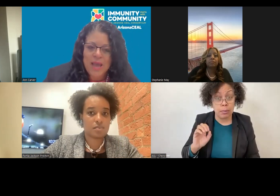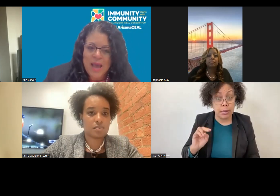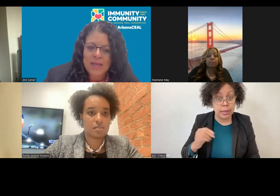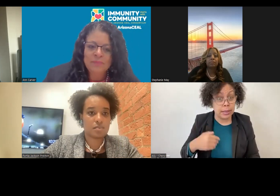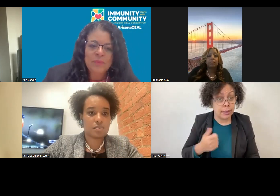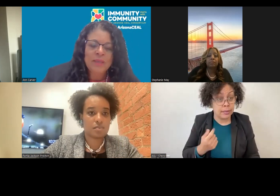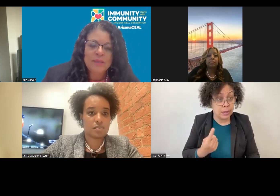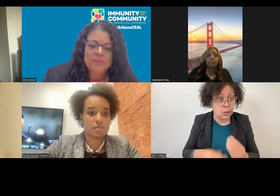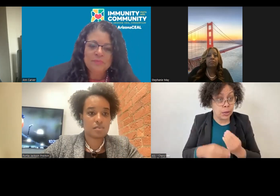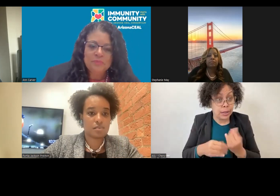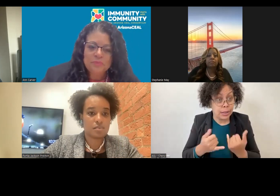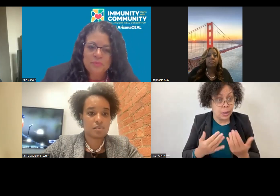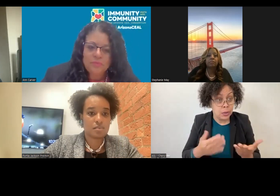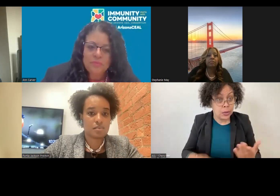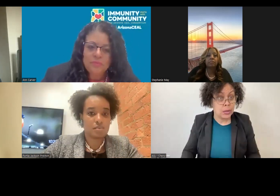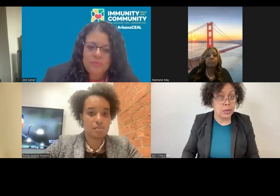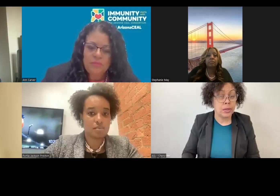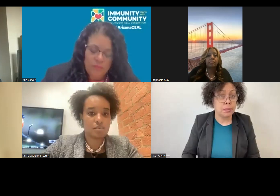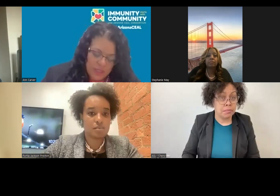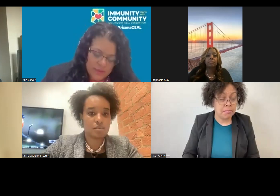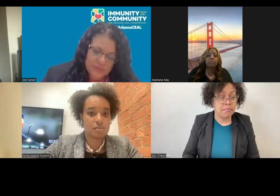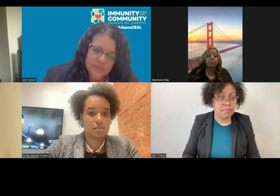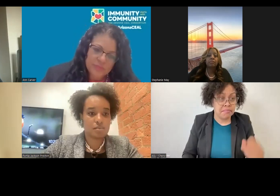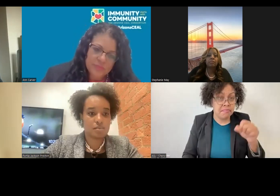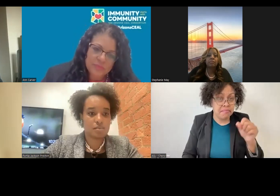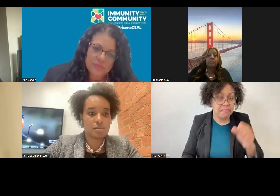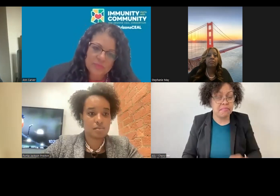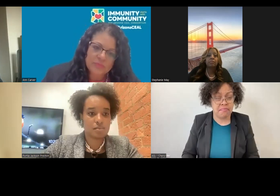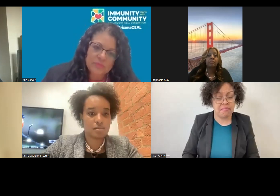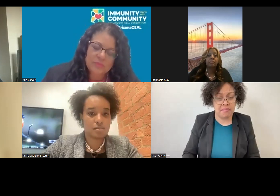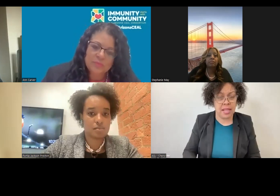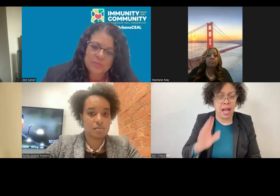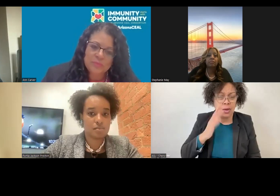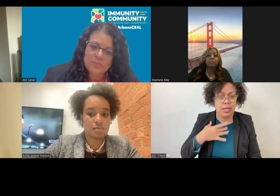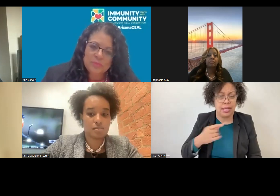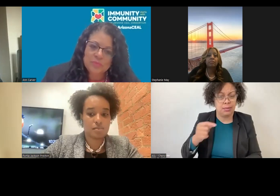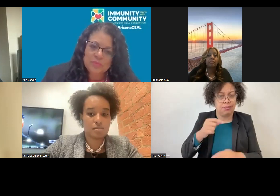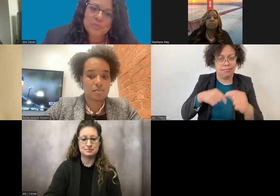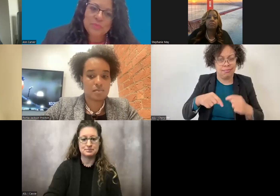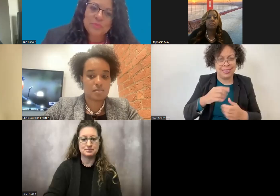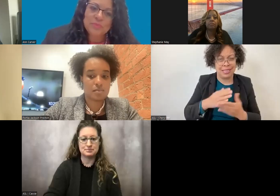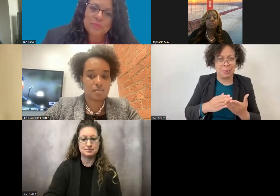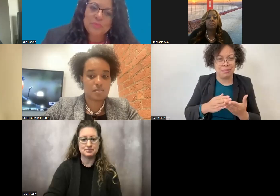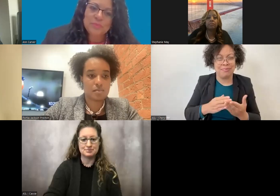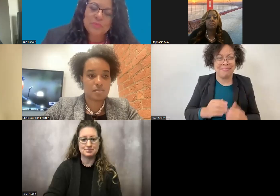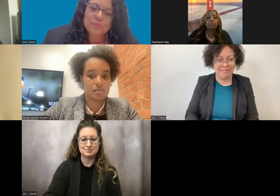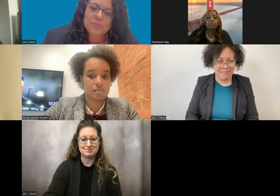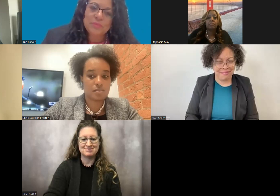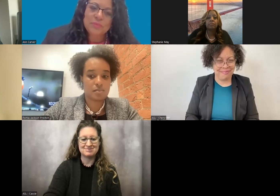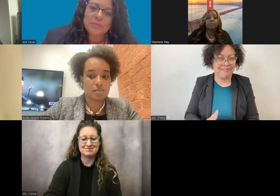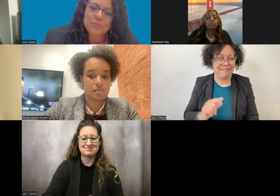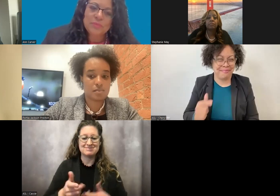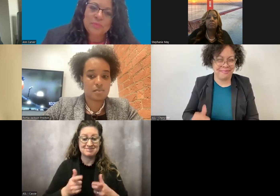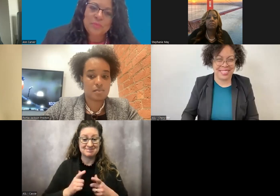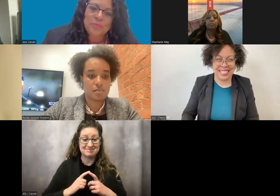like to add. Yeah, I think I'd like to go back a little bit to some of what I think Richard was getting at, which is